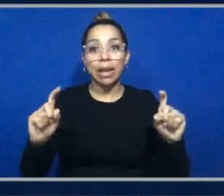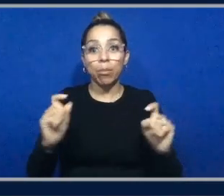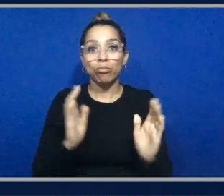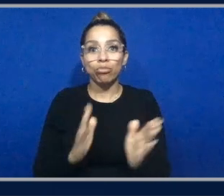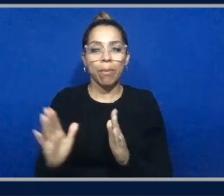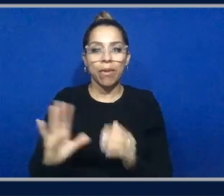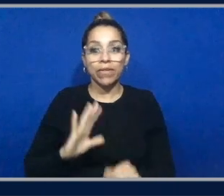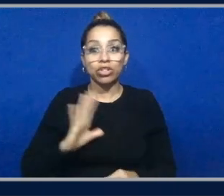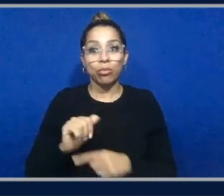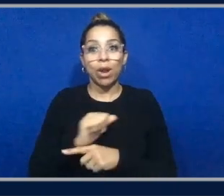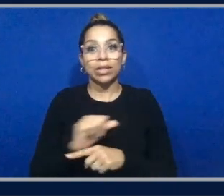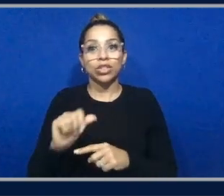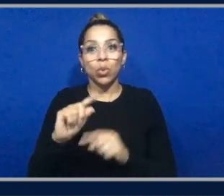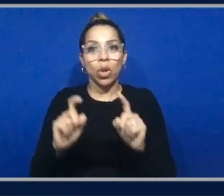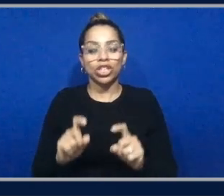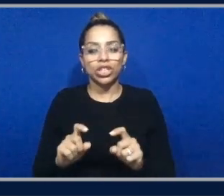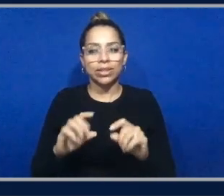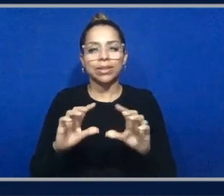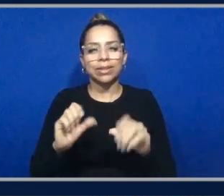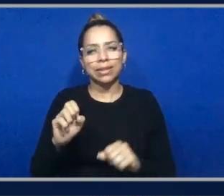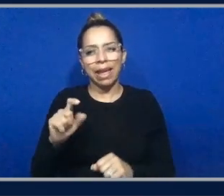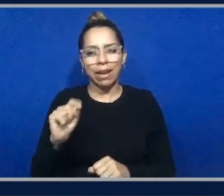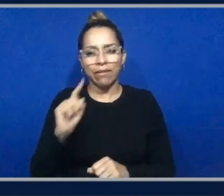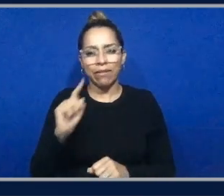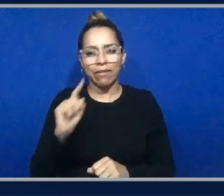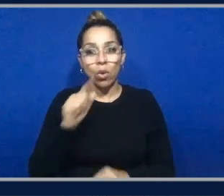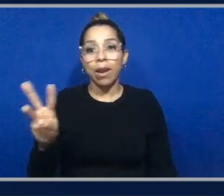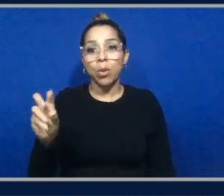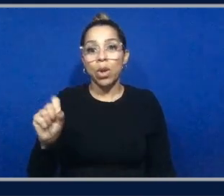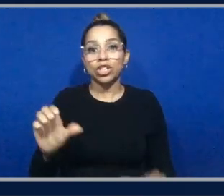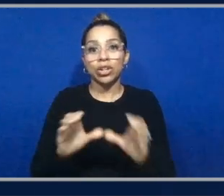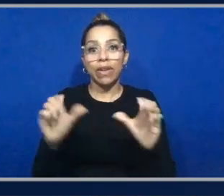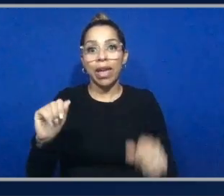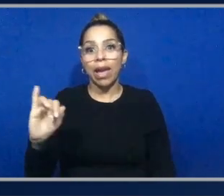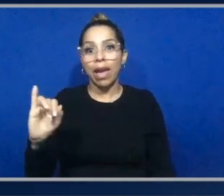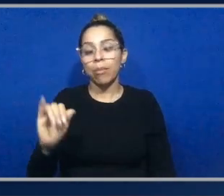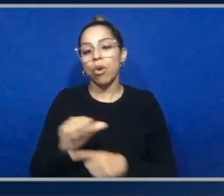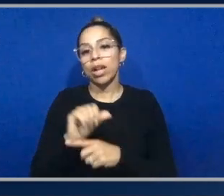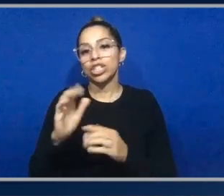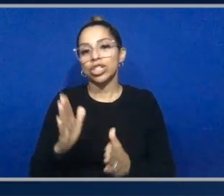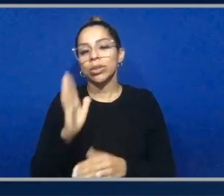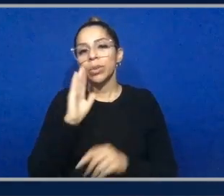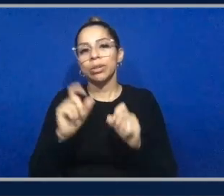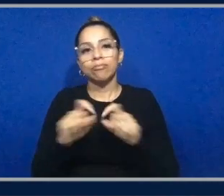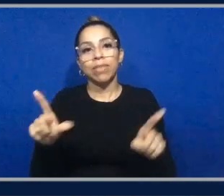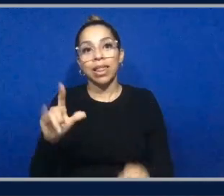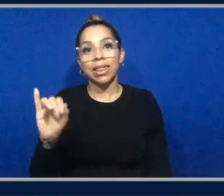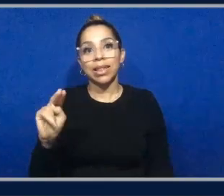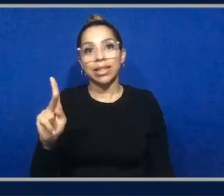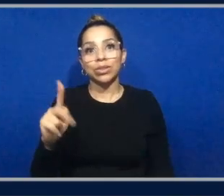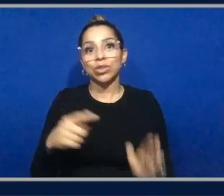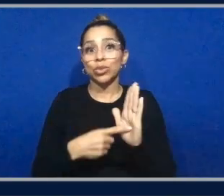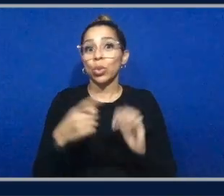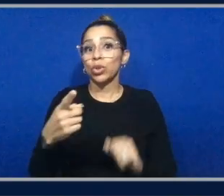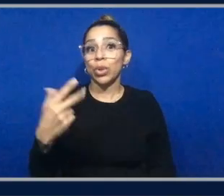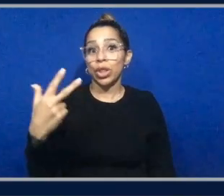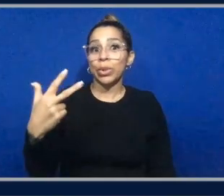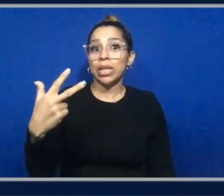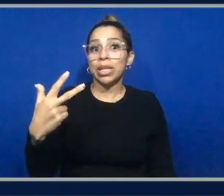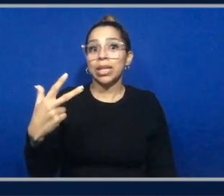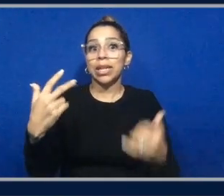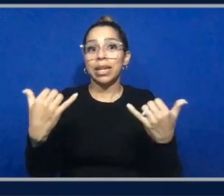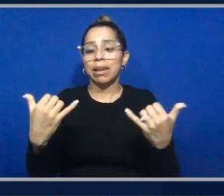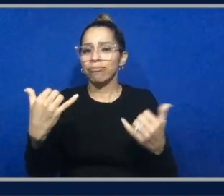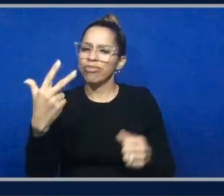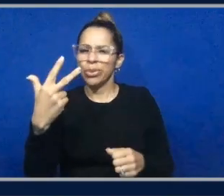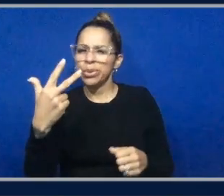AI Practitioner. We'll drop a link in the chat so you can go through all the questions. We showed you 3 out of the 20. You got 3 free ones there, but you got 17